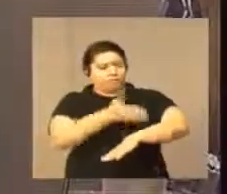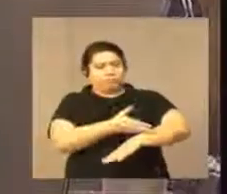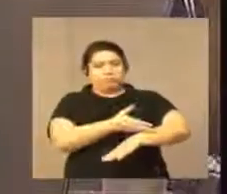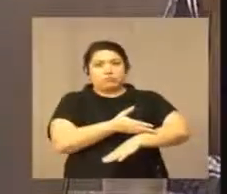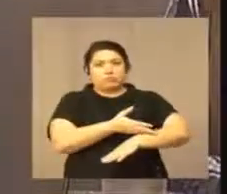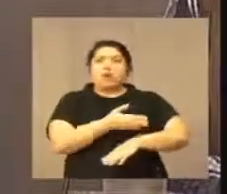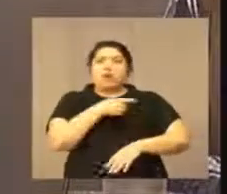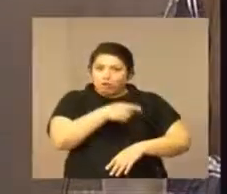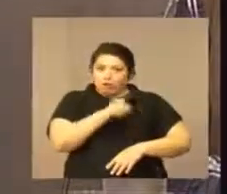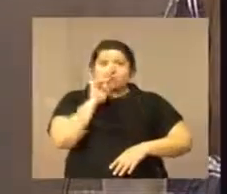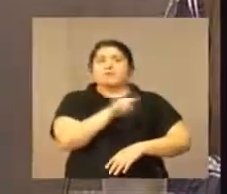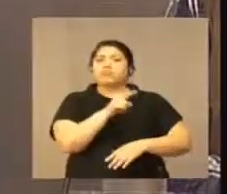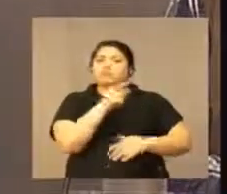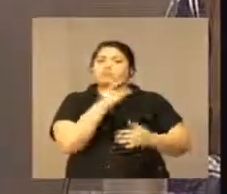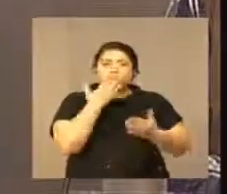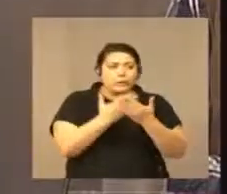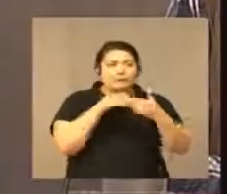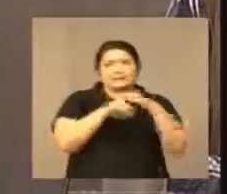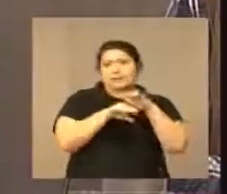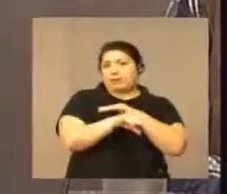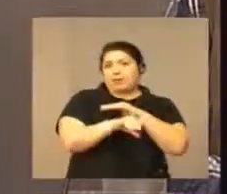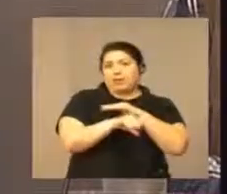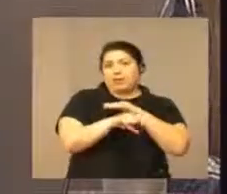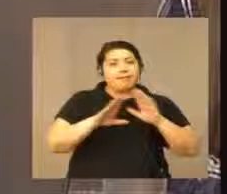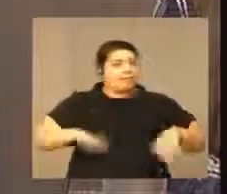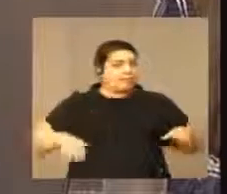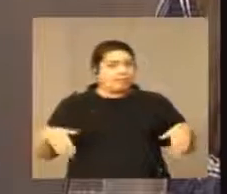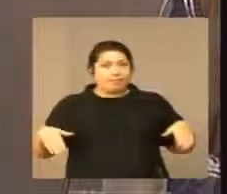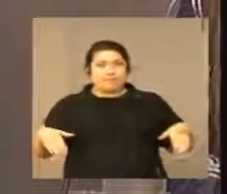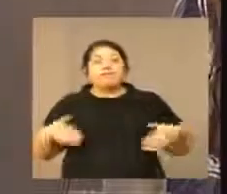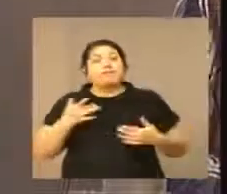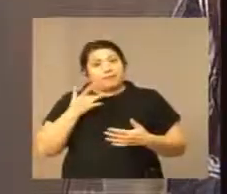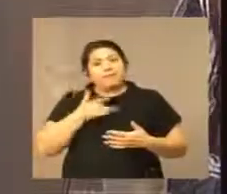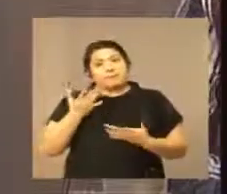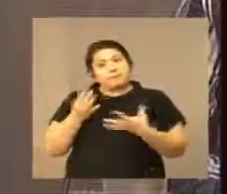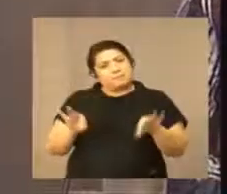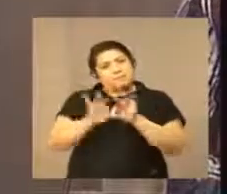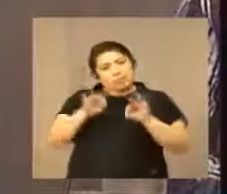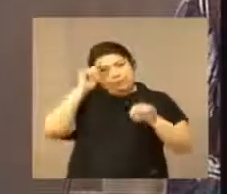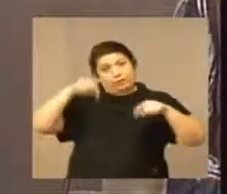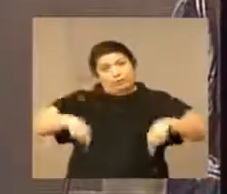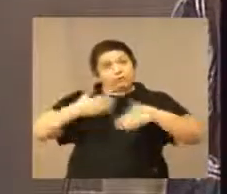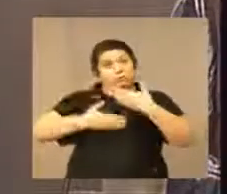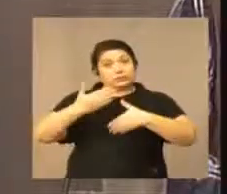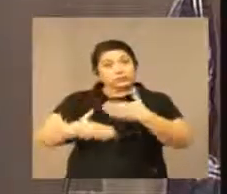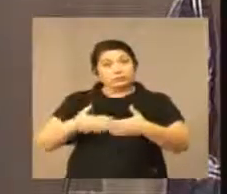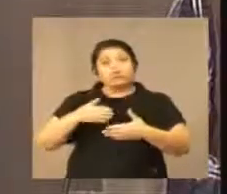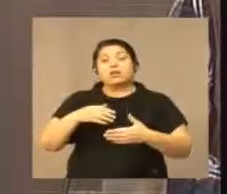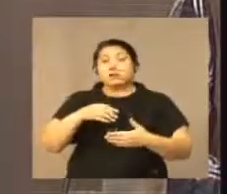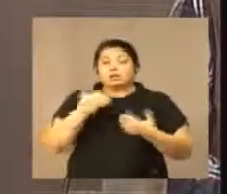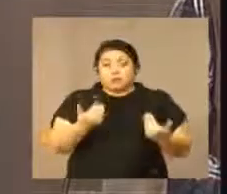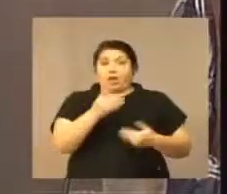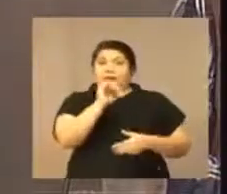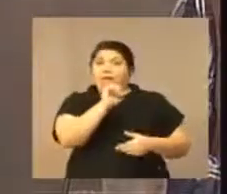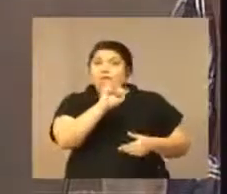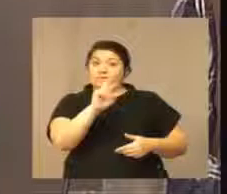accessible community. So I think it would be very important for this process that's being led by the EFN